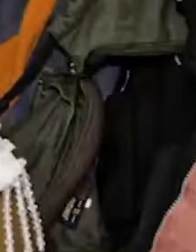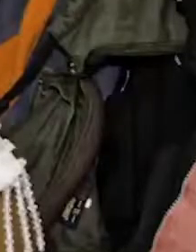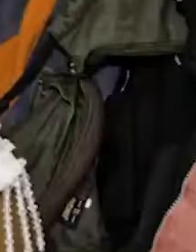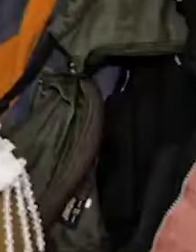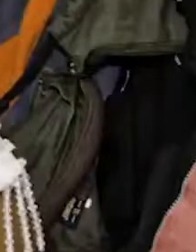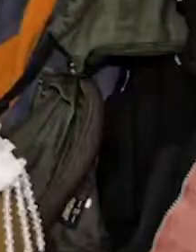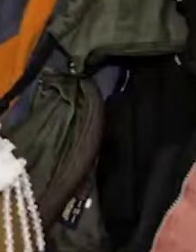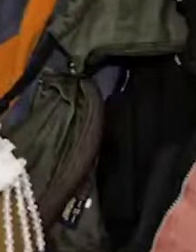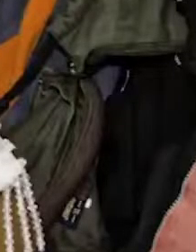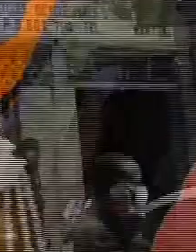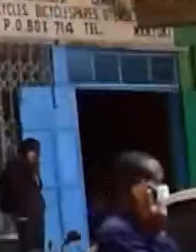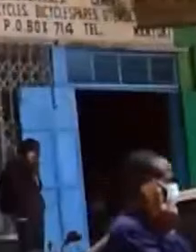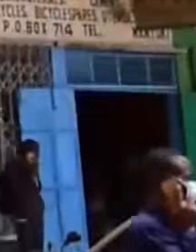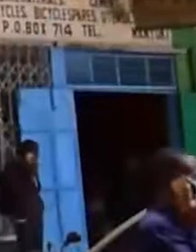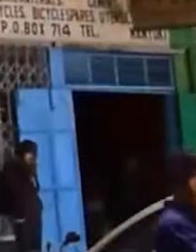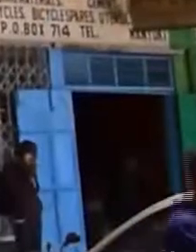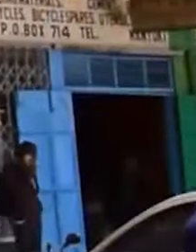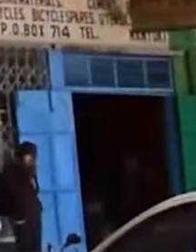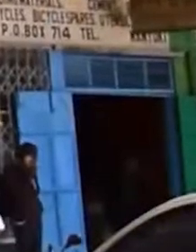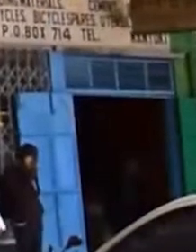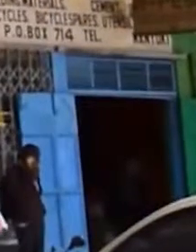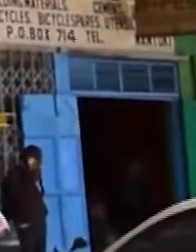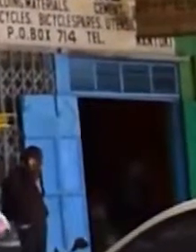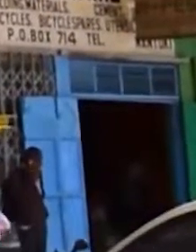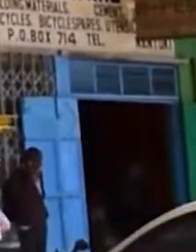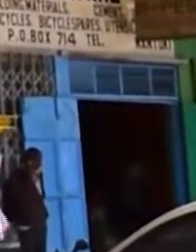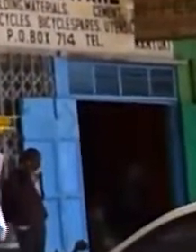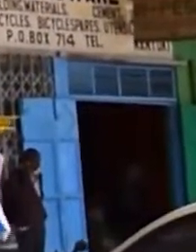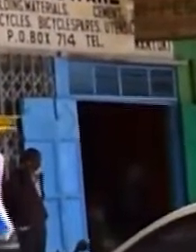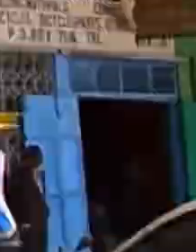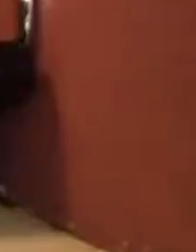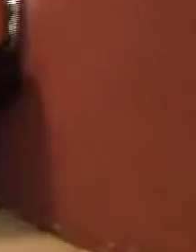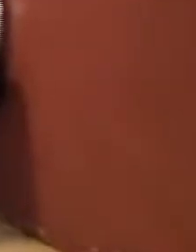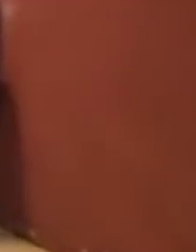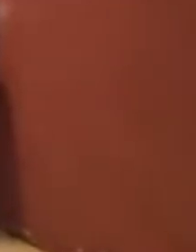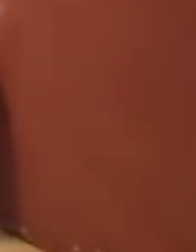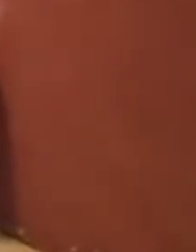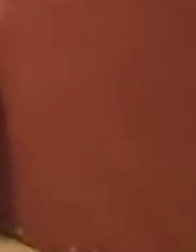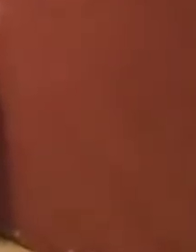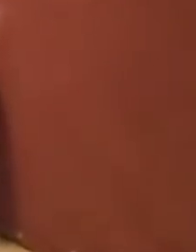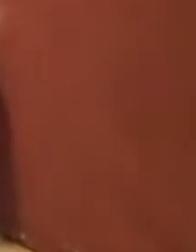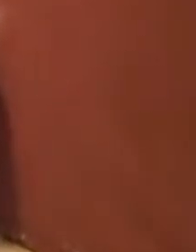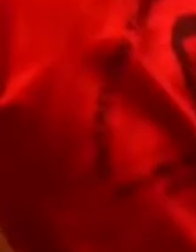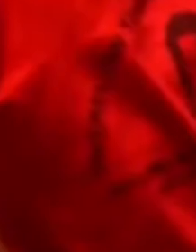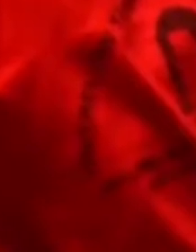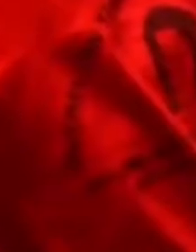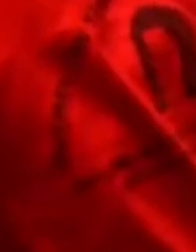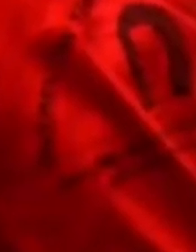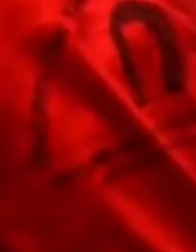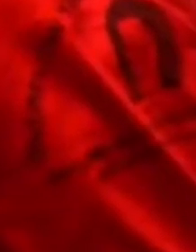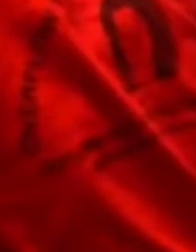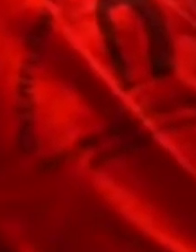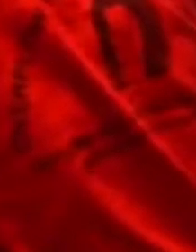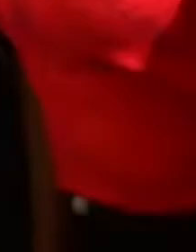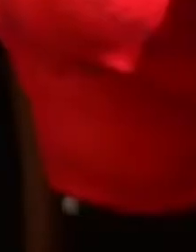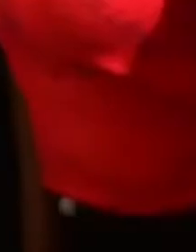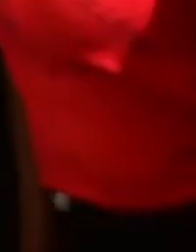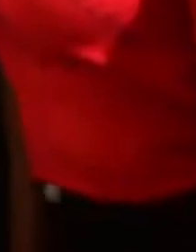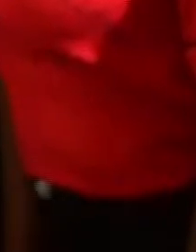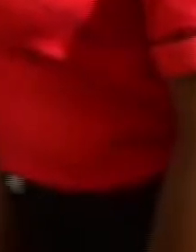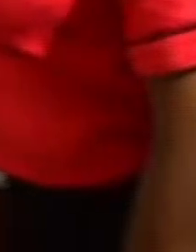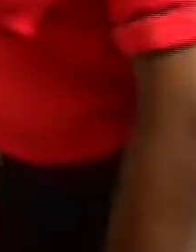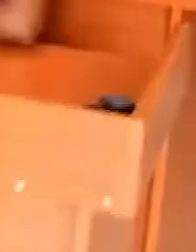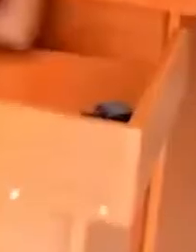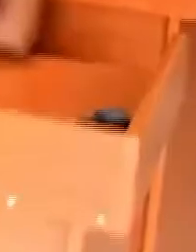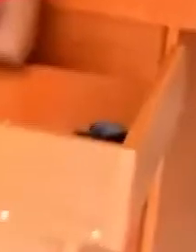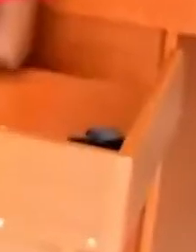pamoja na hair styling. Kwa mengi zaidi, tutembelee Kanu Building, Kongomaito upstairs opposite Life House karibu na Nanyuki